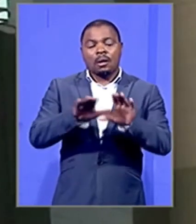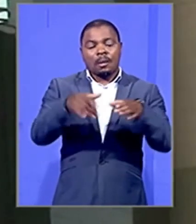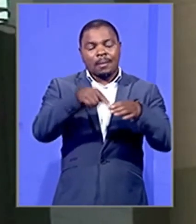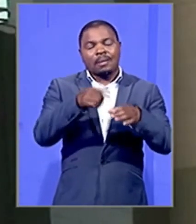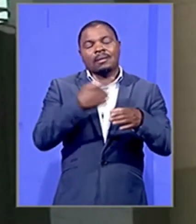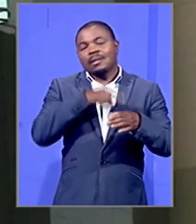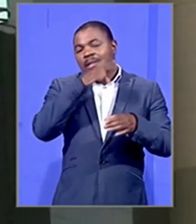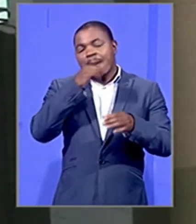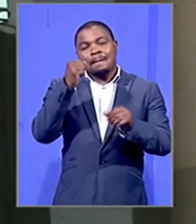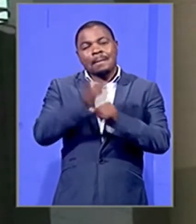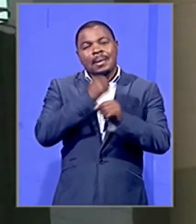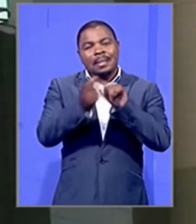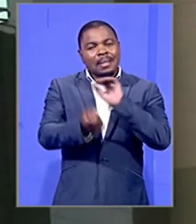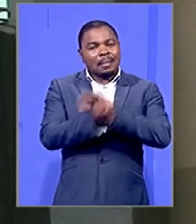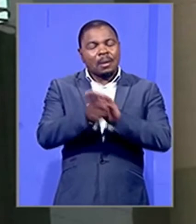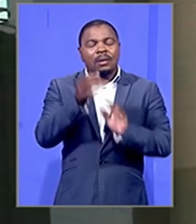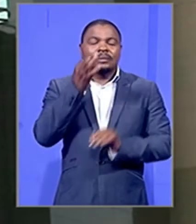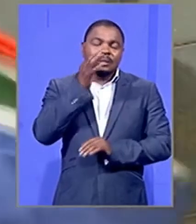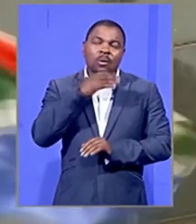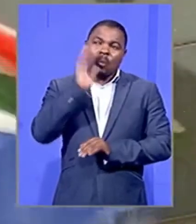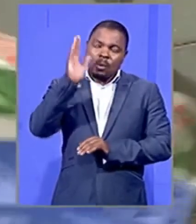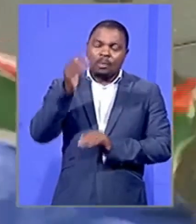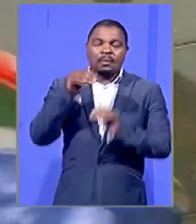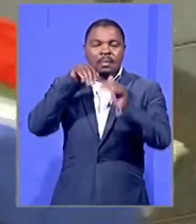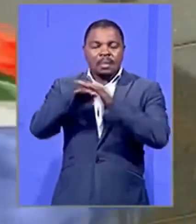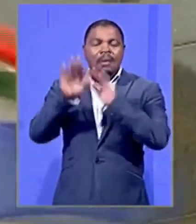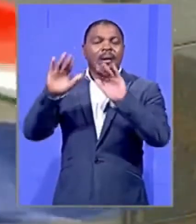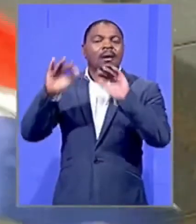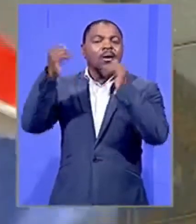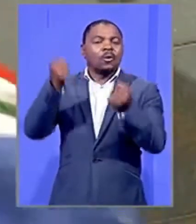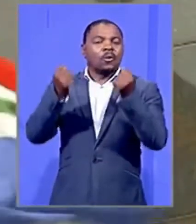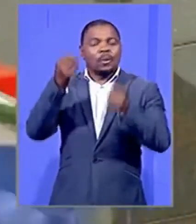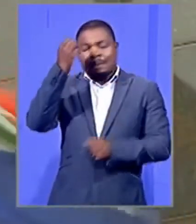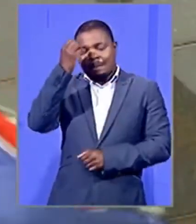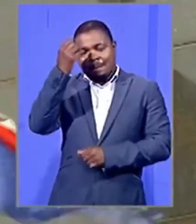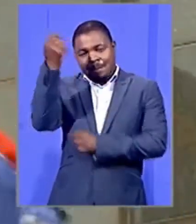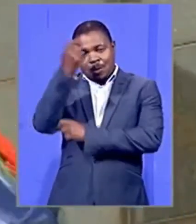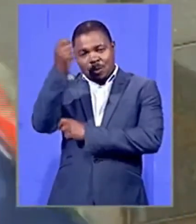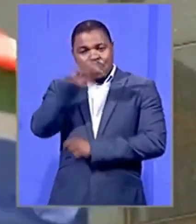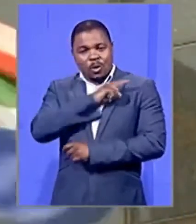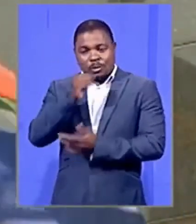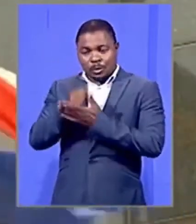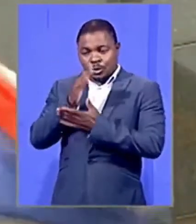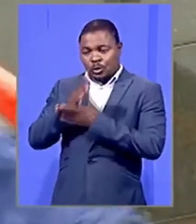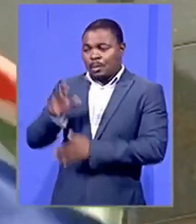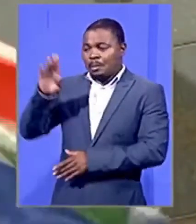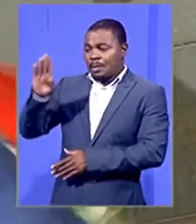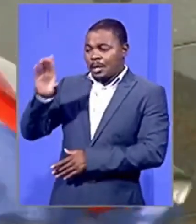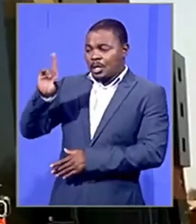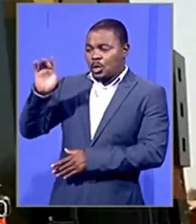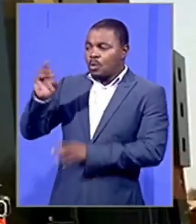Make It Happen o re o tlo leba go kgorotsheko ya godimo ka Polokwane go šešinya gore ripoto ya BDO